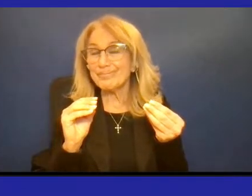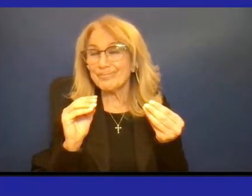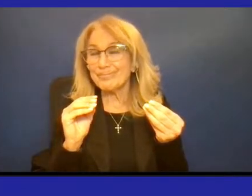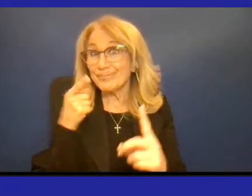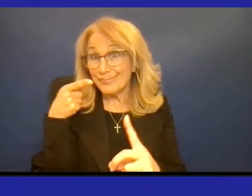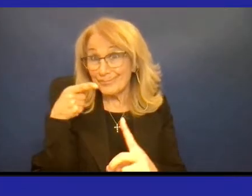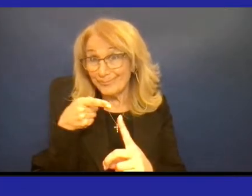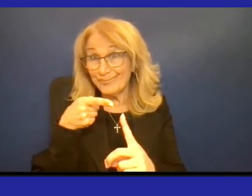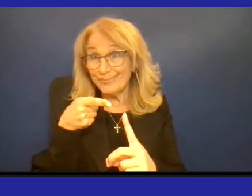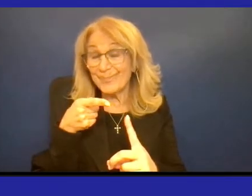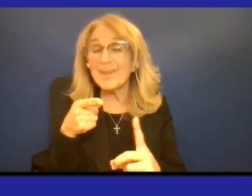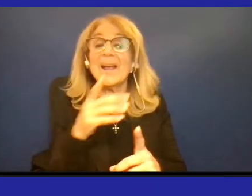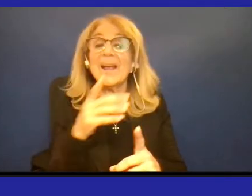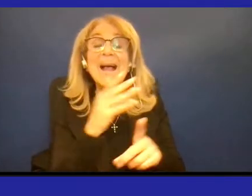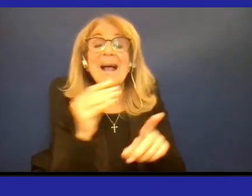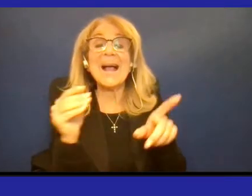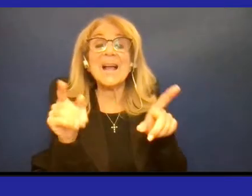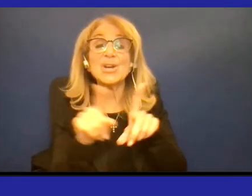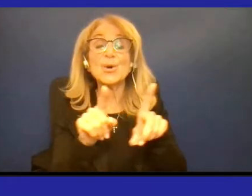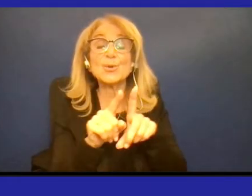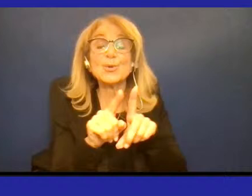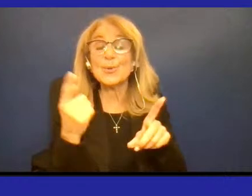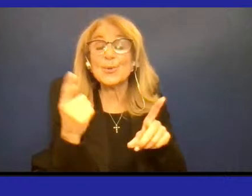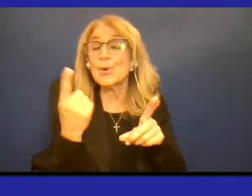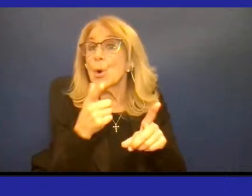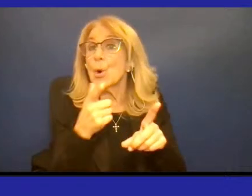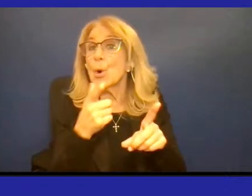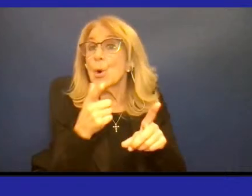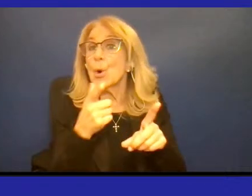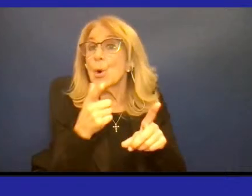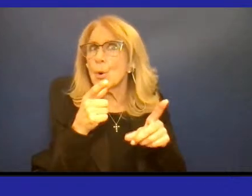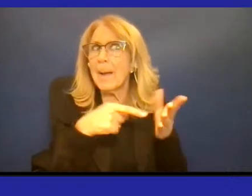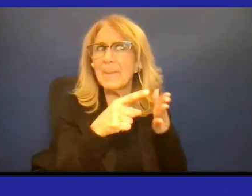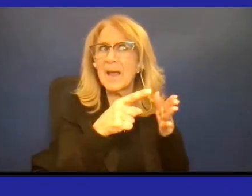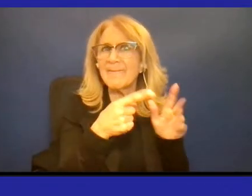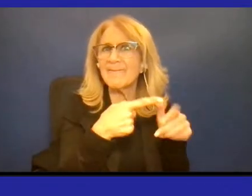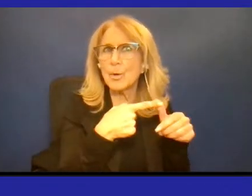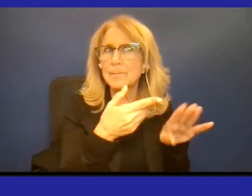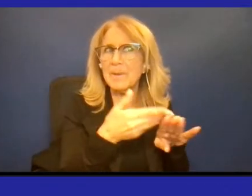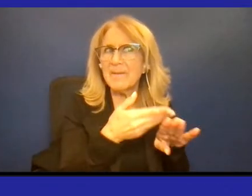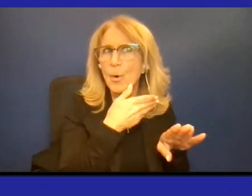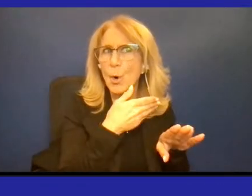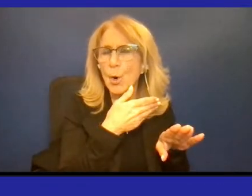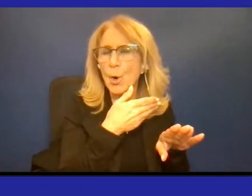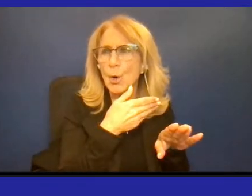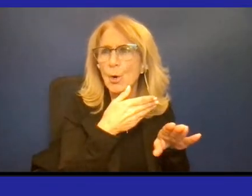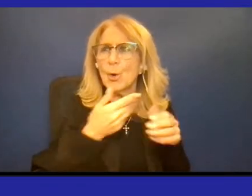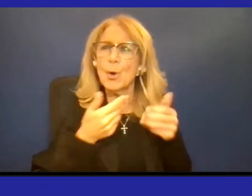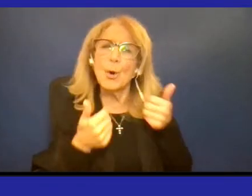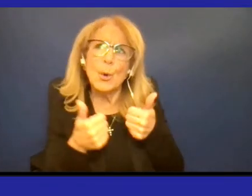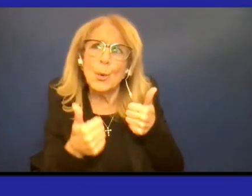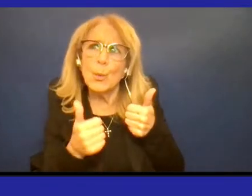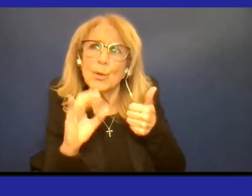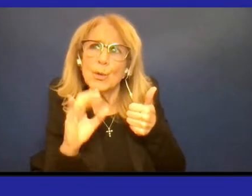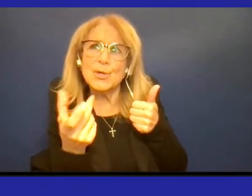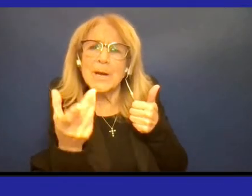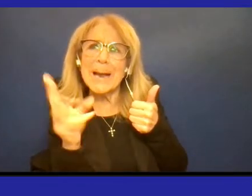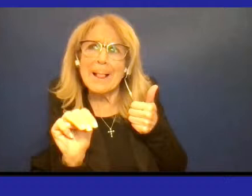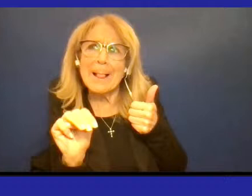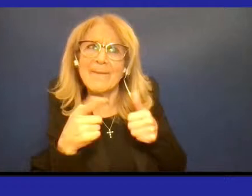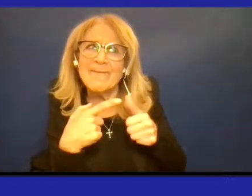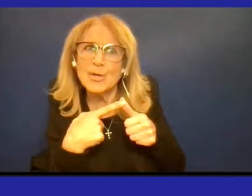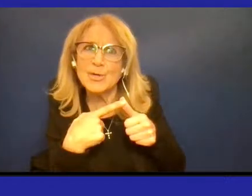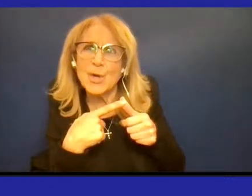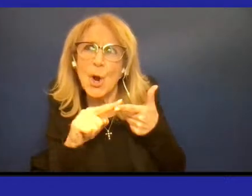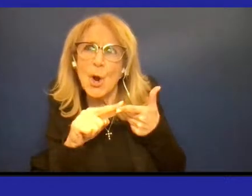as, I think there's a question of like who got paid first before. So like which claims Metro Plus got to first. When we looked at this metric, it said, oh, this is a